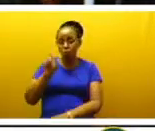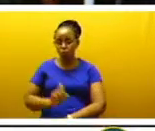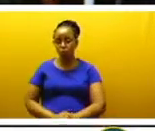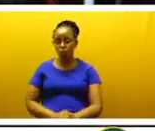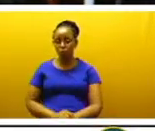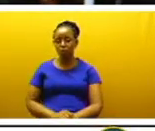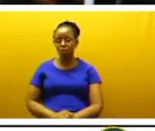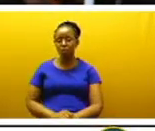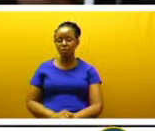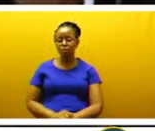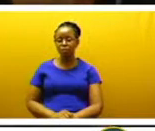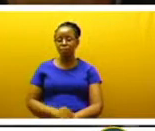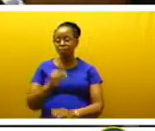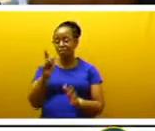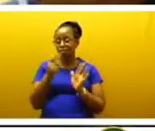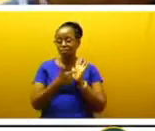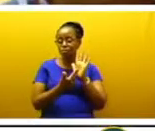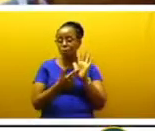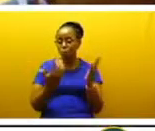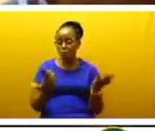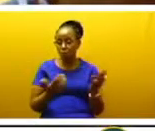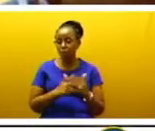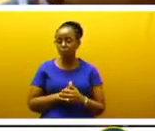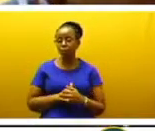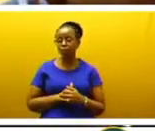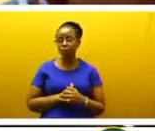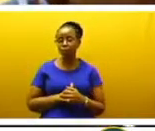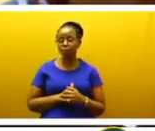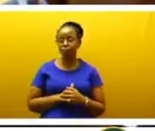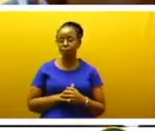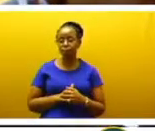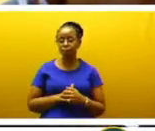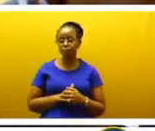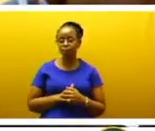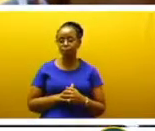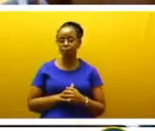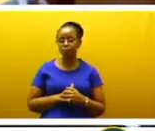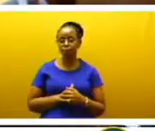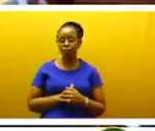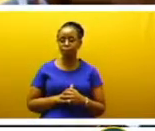It shows the